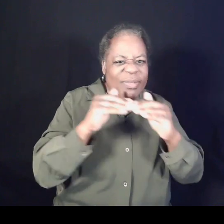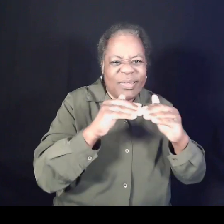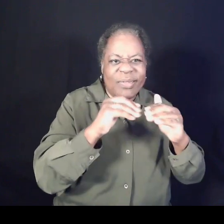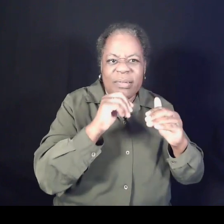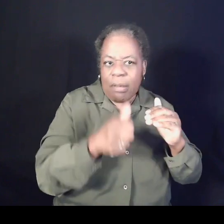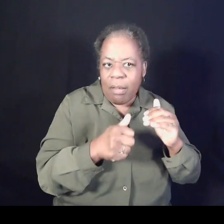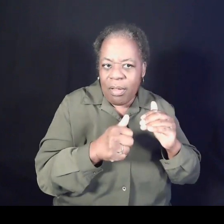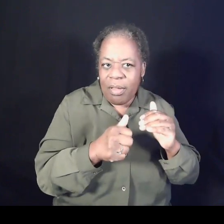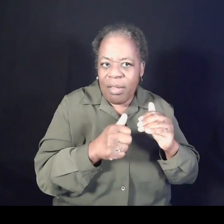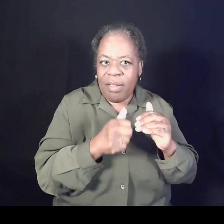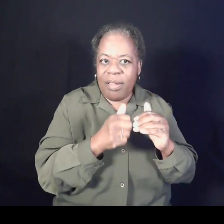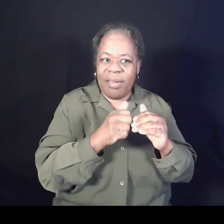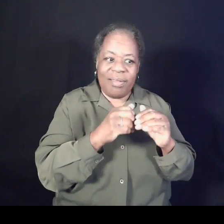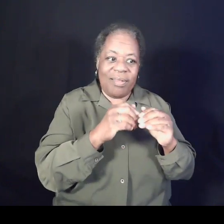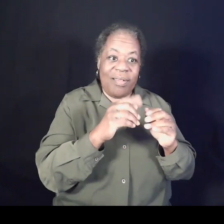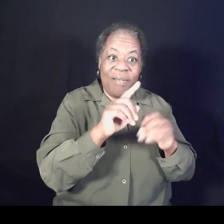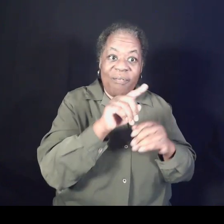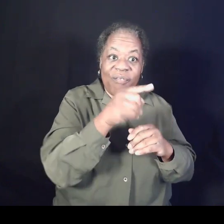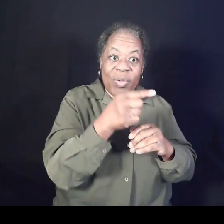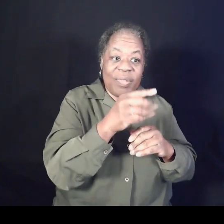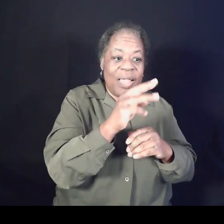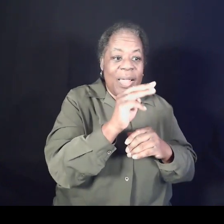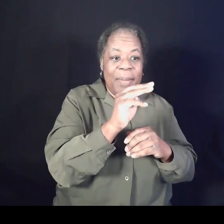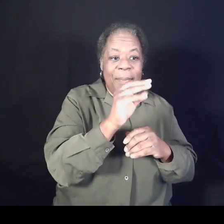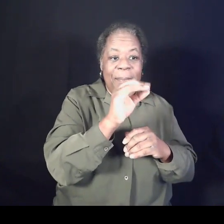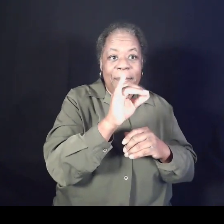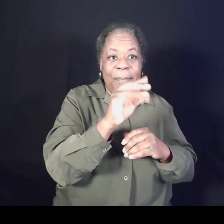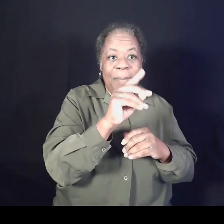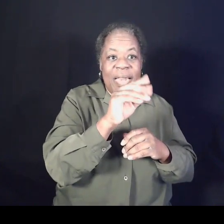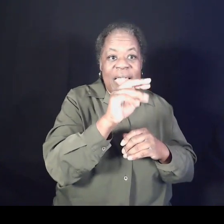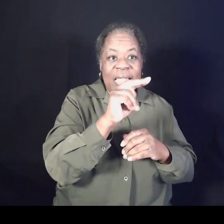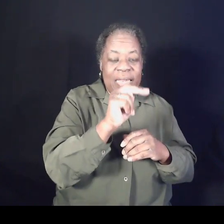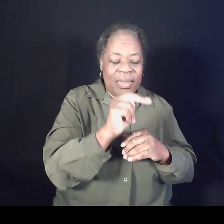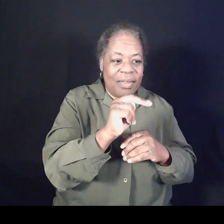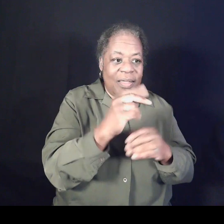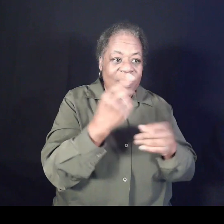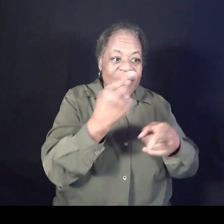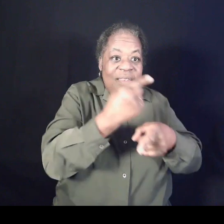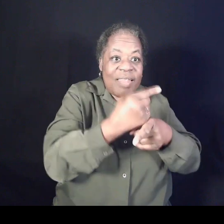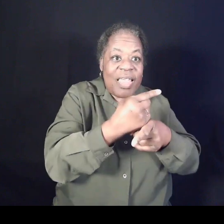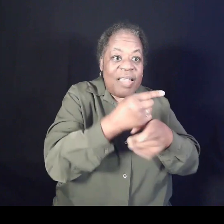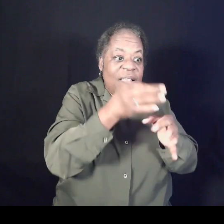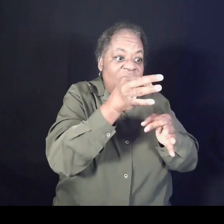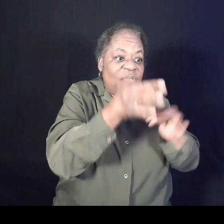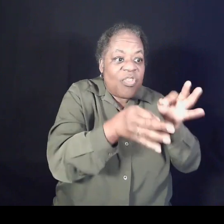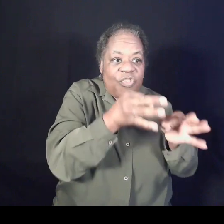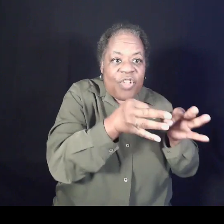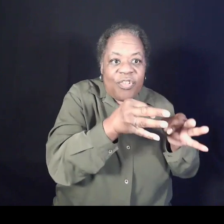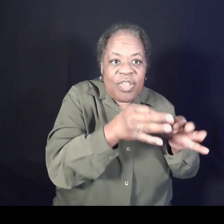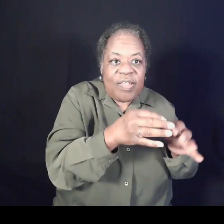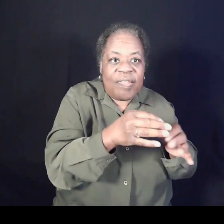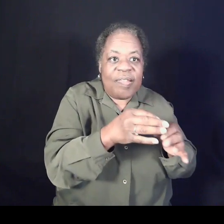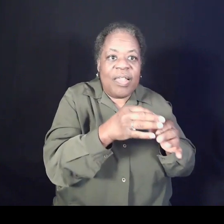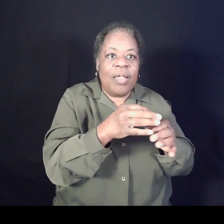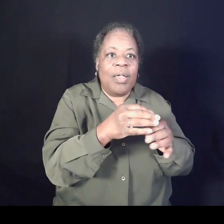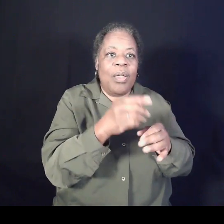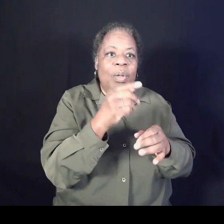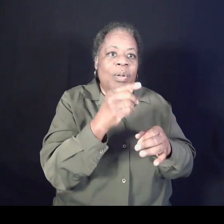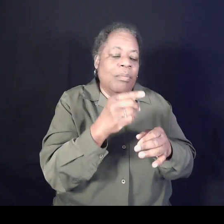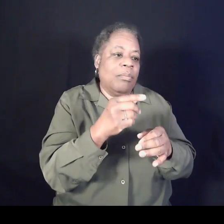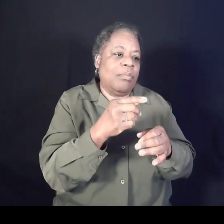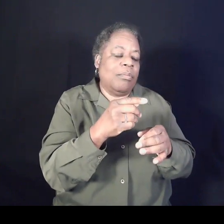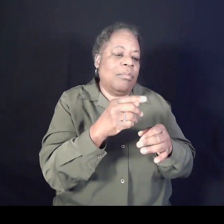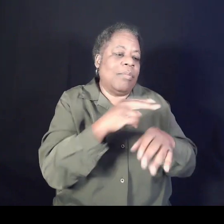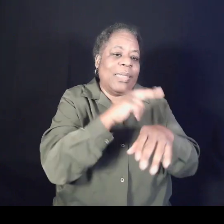first reference to Midian recalls the days of the judges, when Israel was under the thumb of one conquering nation